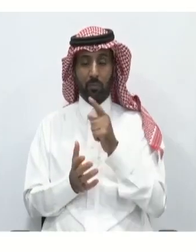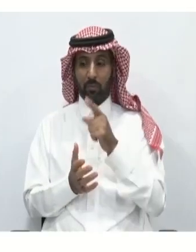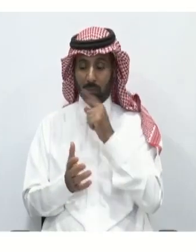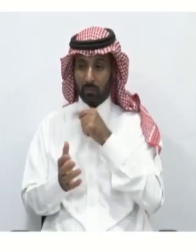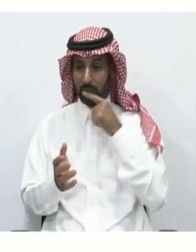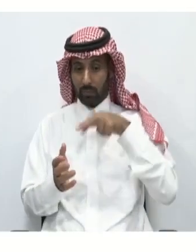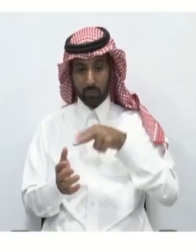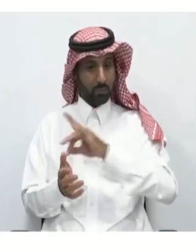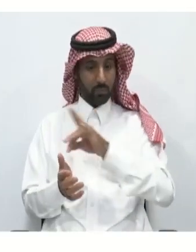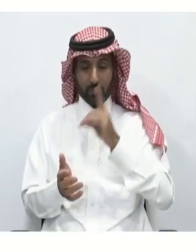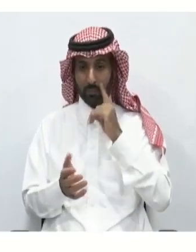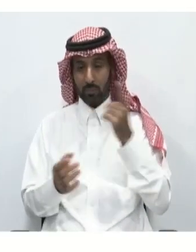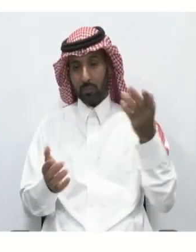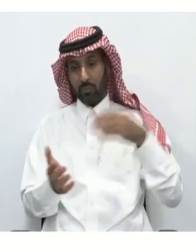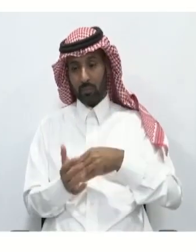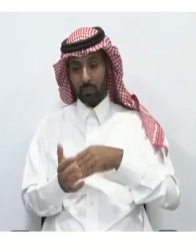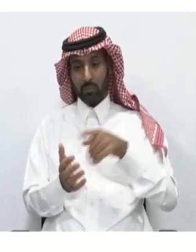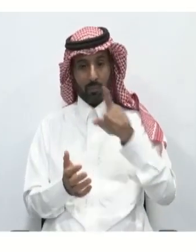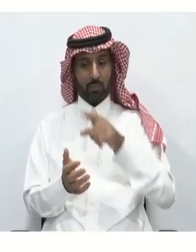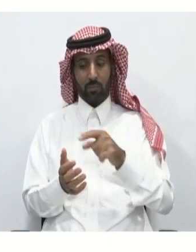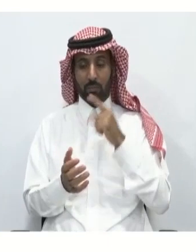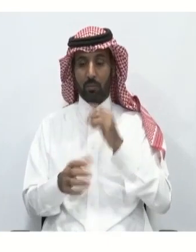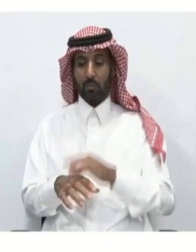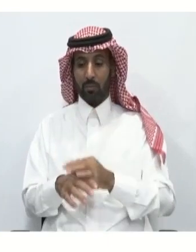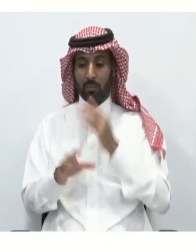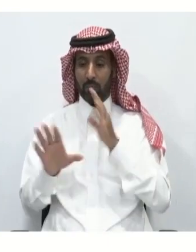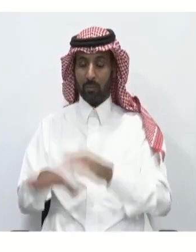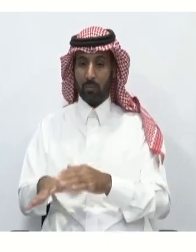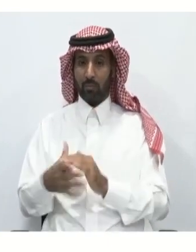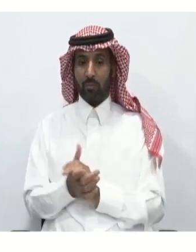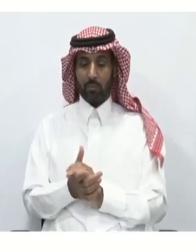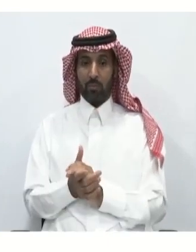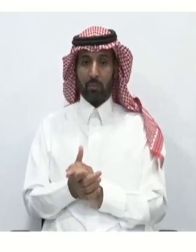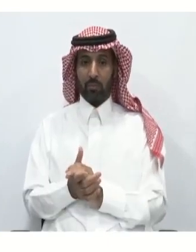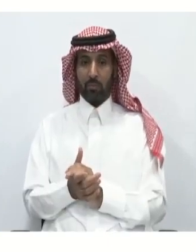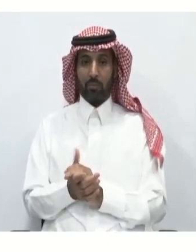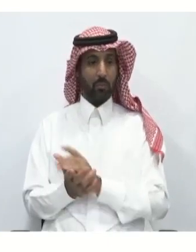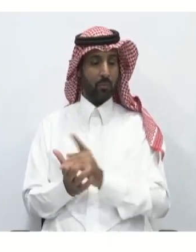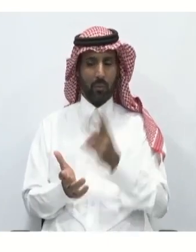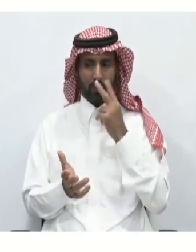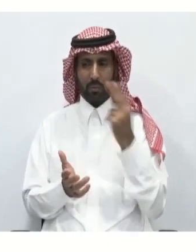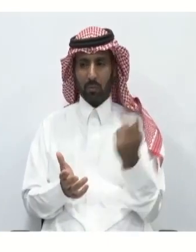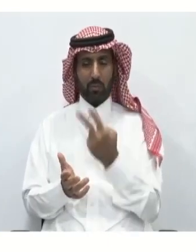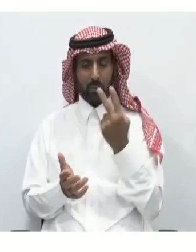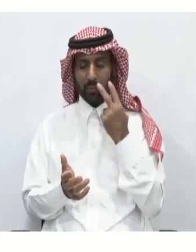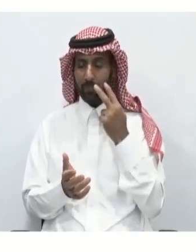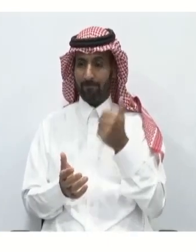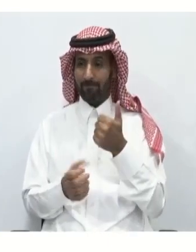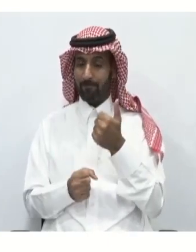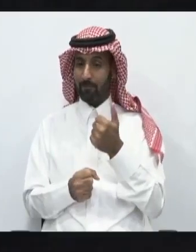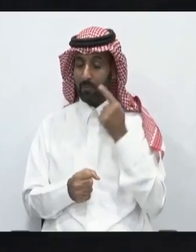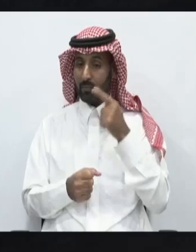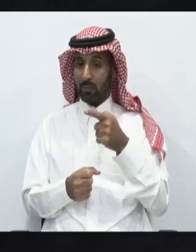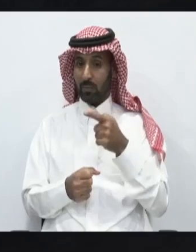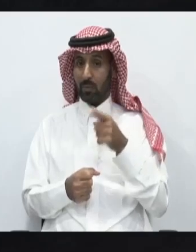Why shouldn't go there? Again, the question: why shouldn't people stay there if they aren't physically fit? If you're